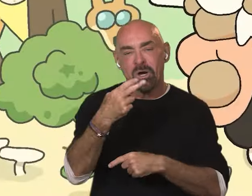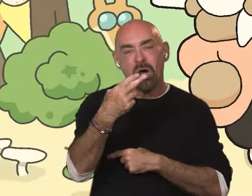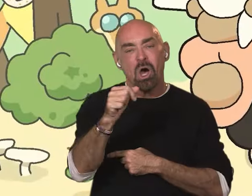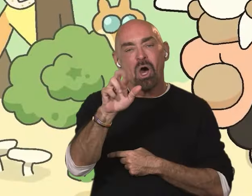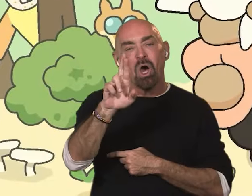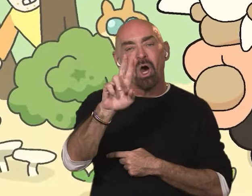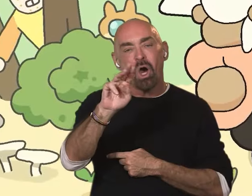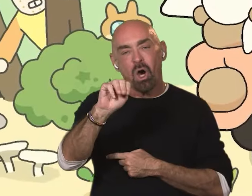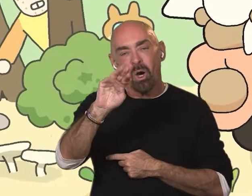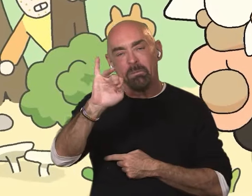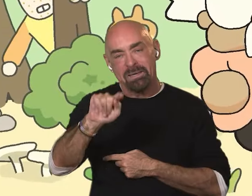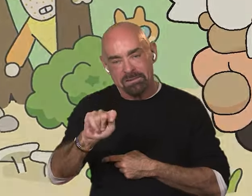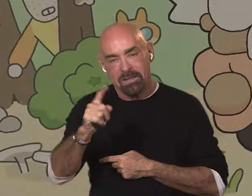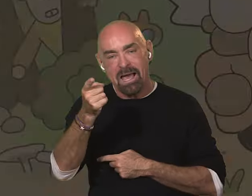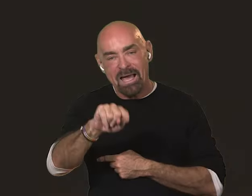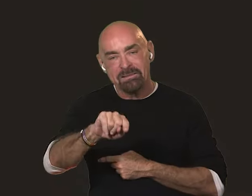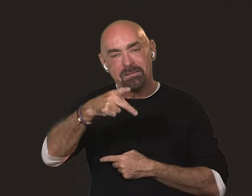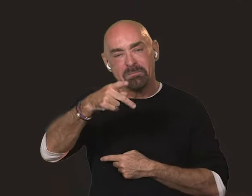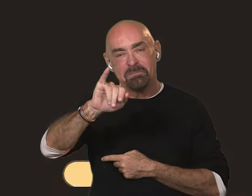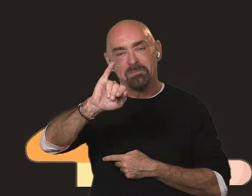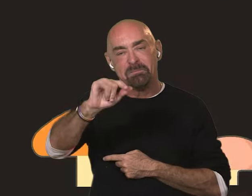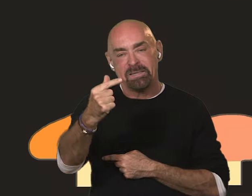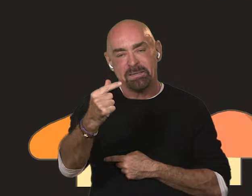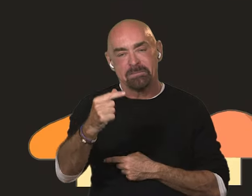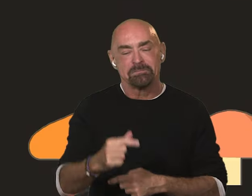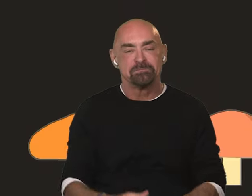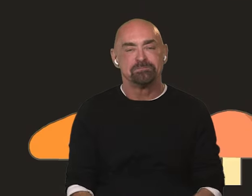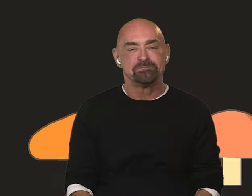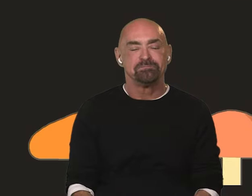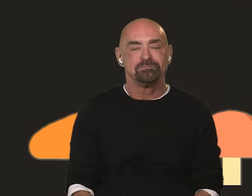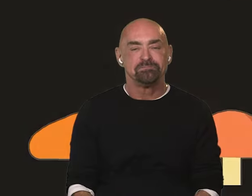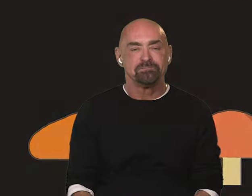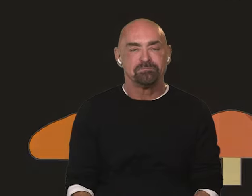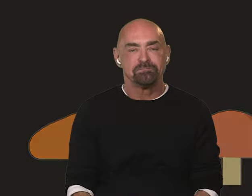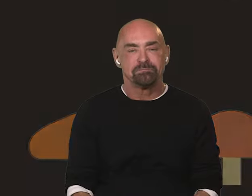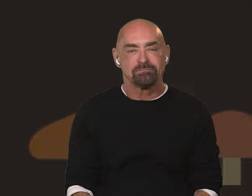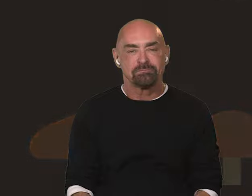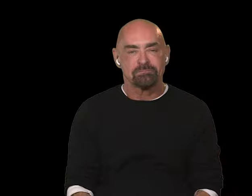and more in Hermit and Pig. The demo is available on Steam now.